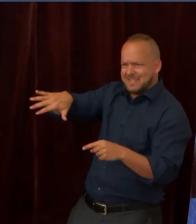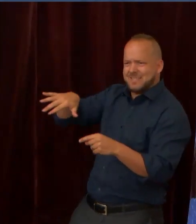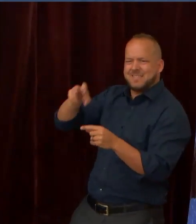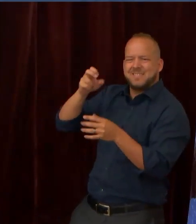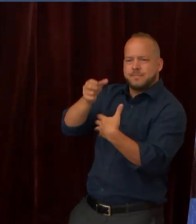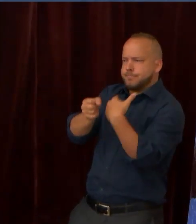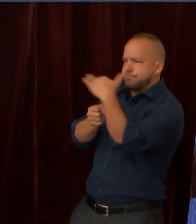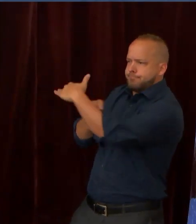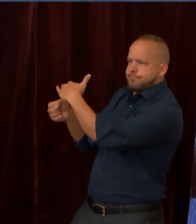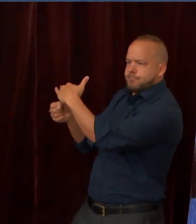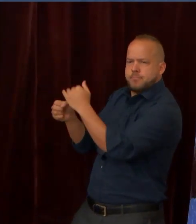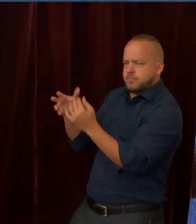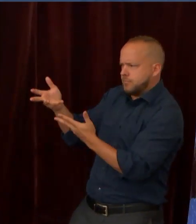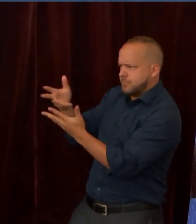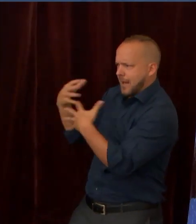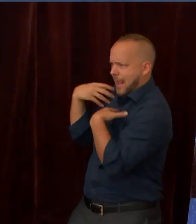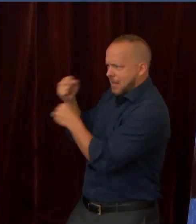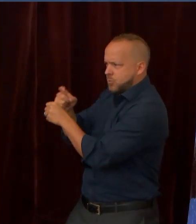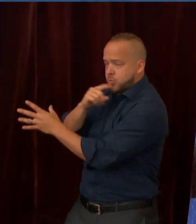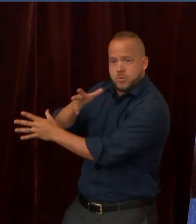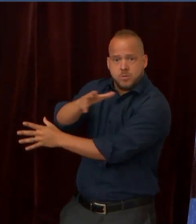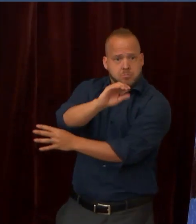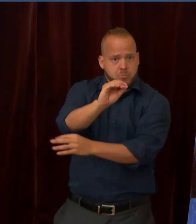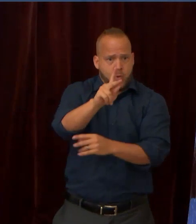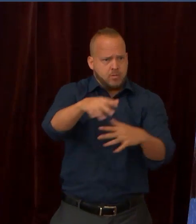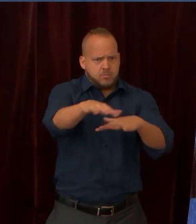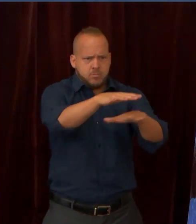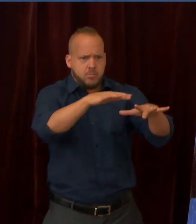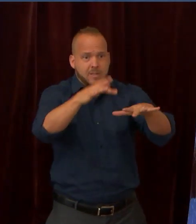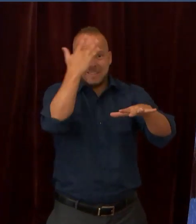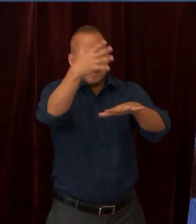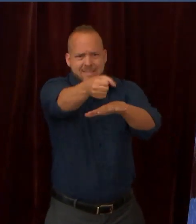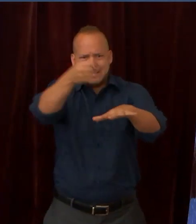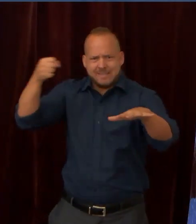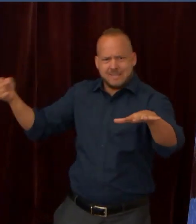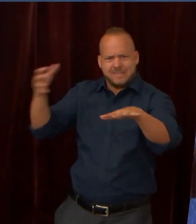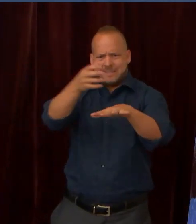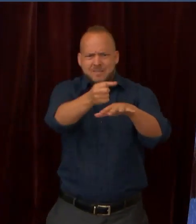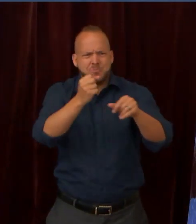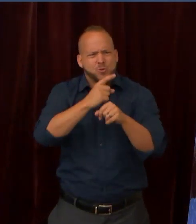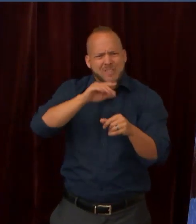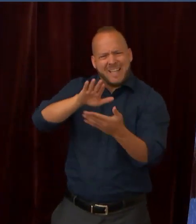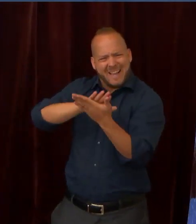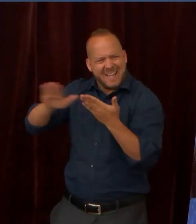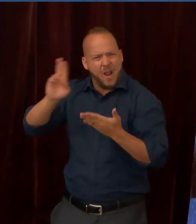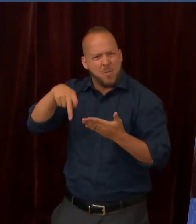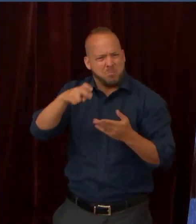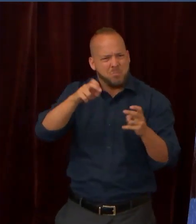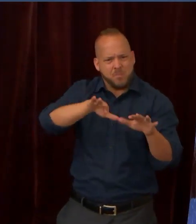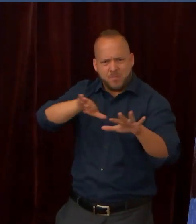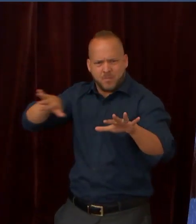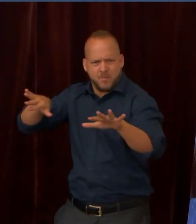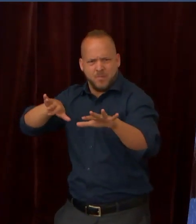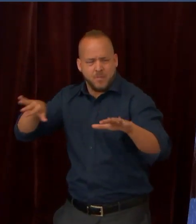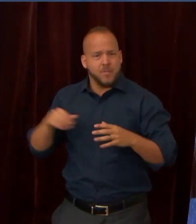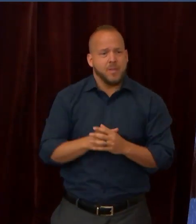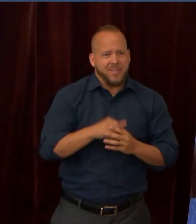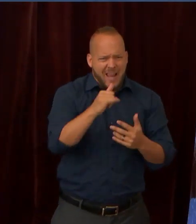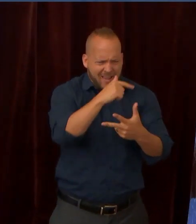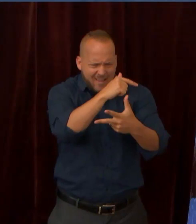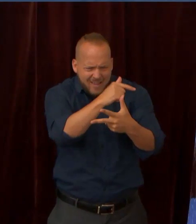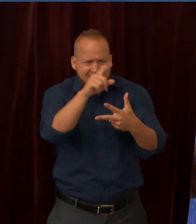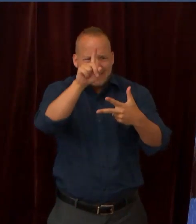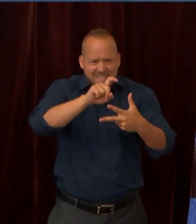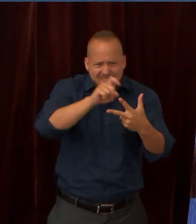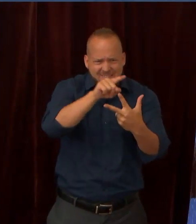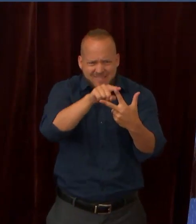state appropriately is making sure that we have that in place as we move through these phases, and we are